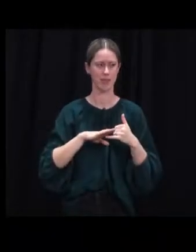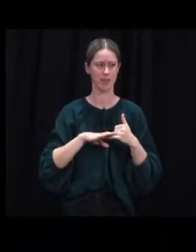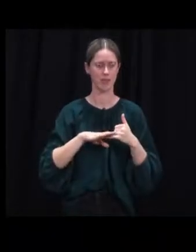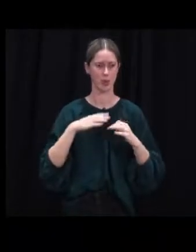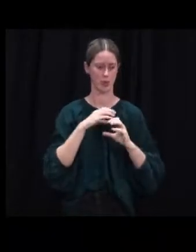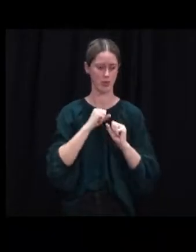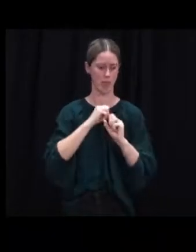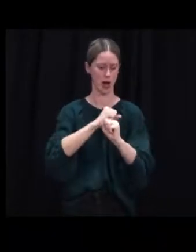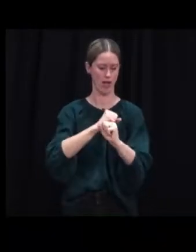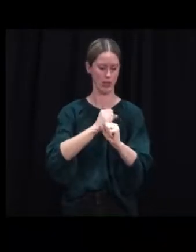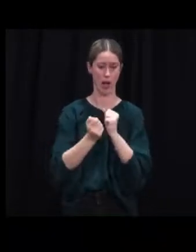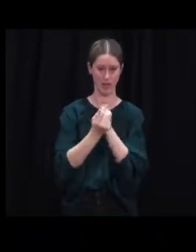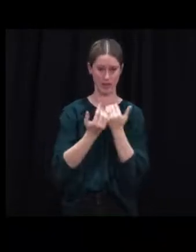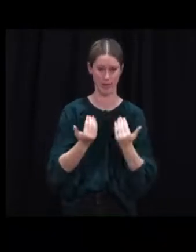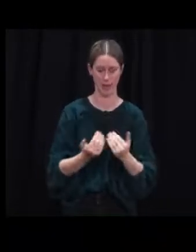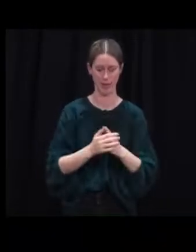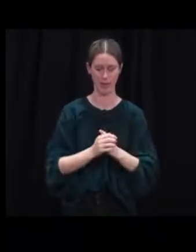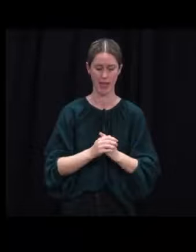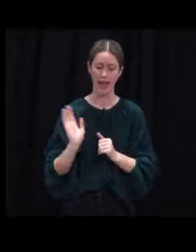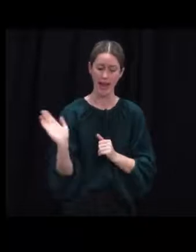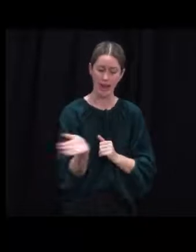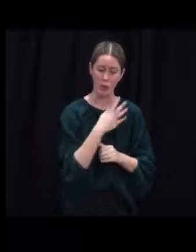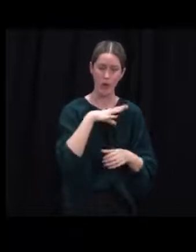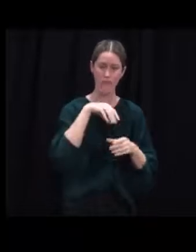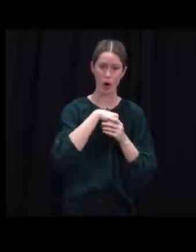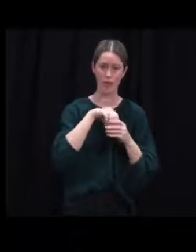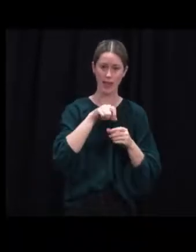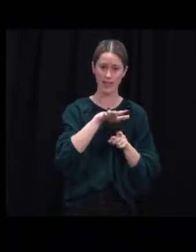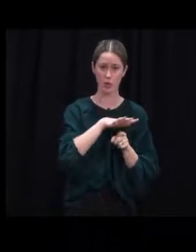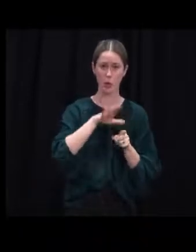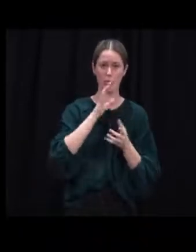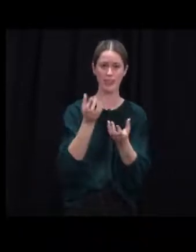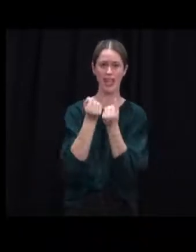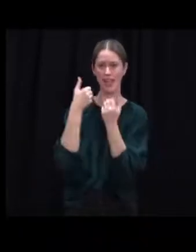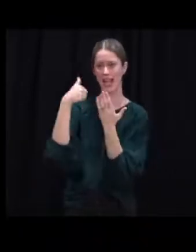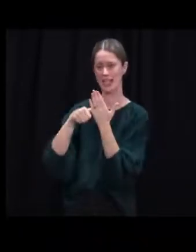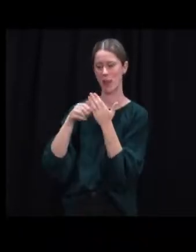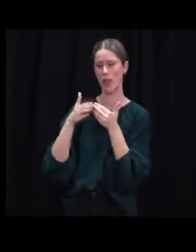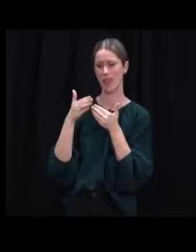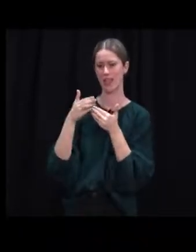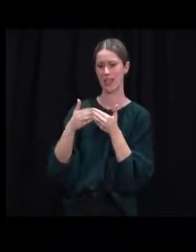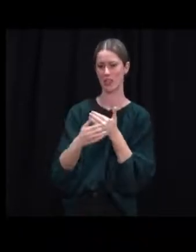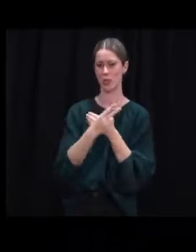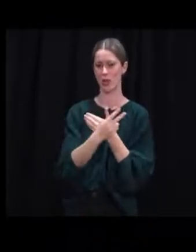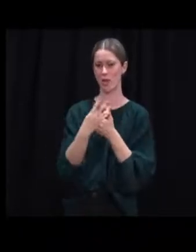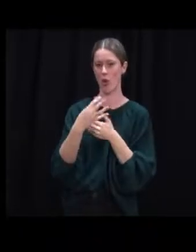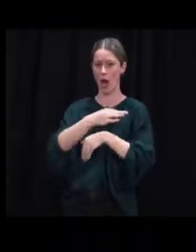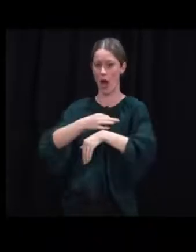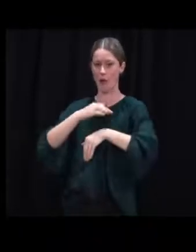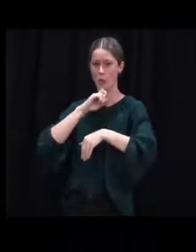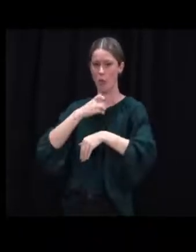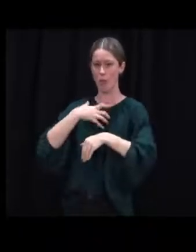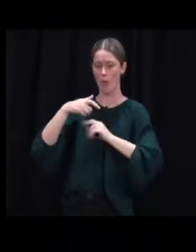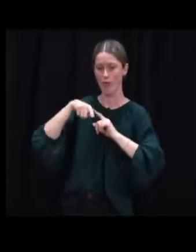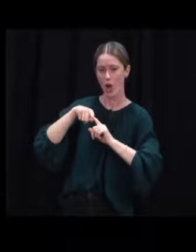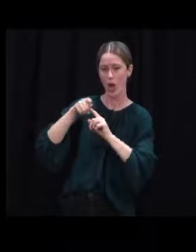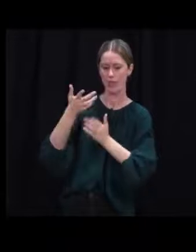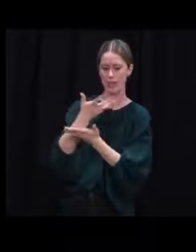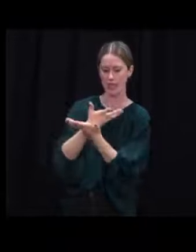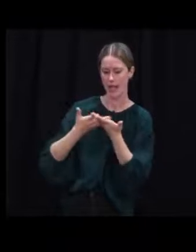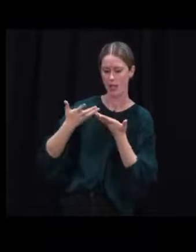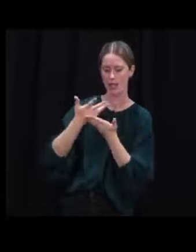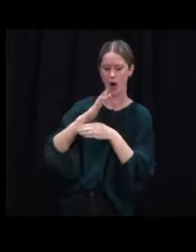we've been talking to counterparts there. Finally, just to summarise what will happen now is that everyone who was